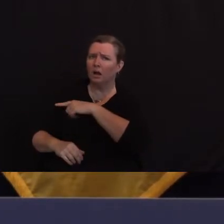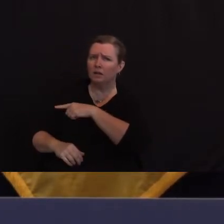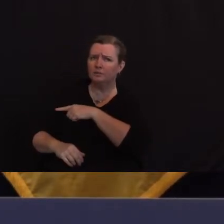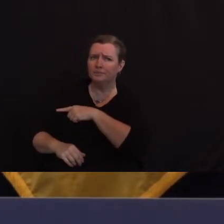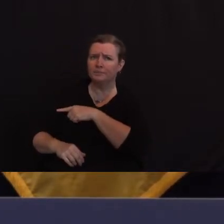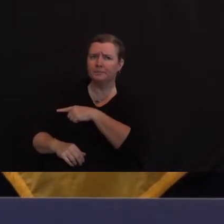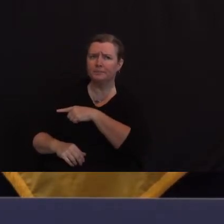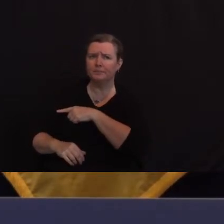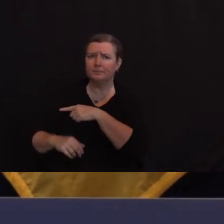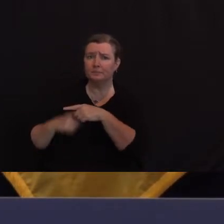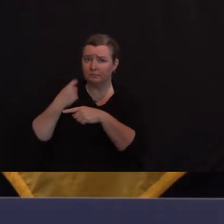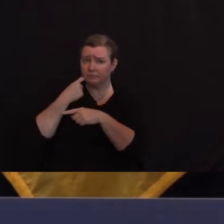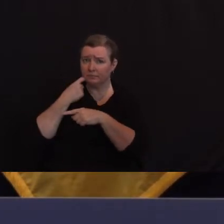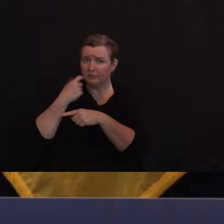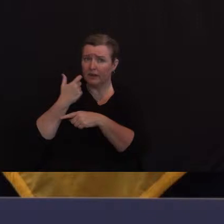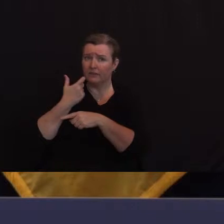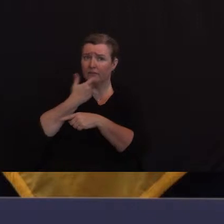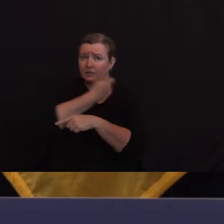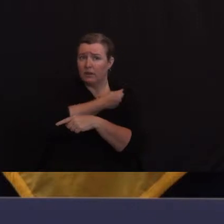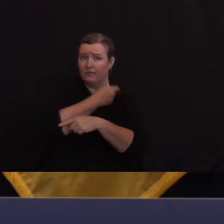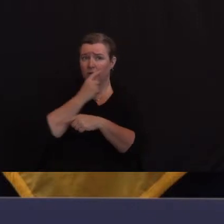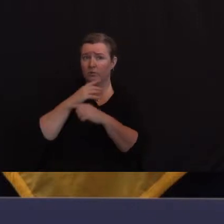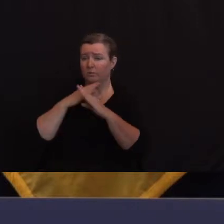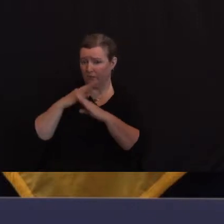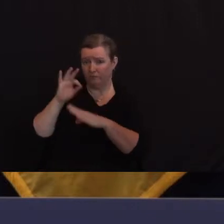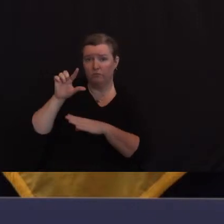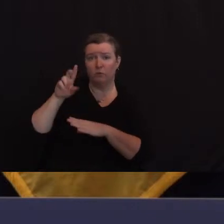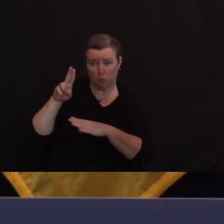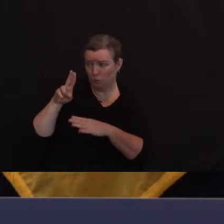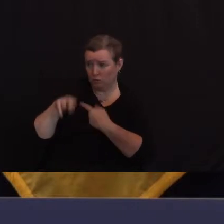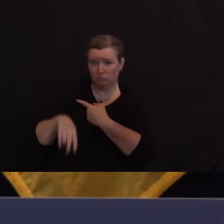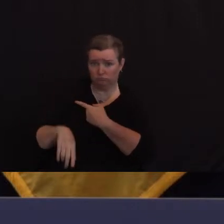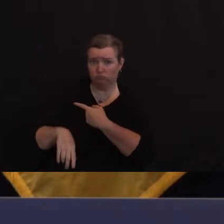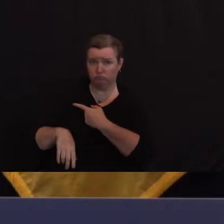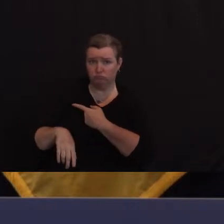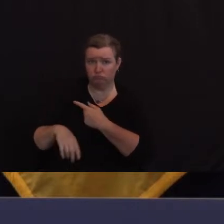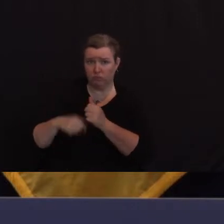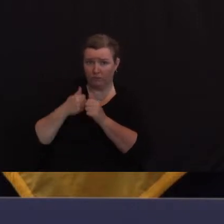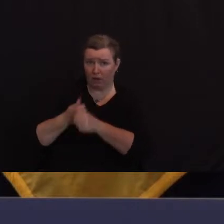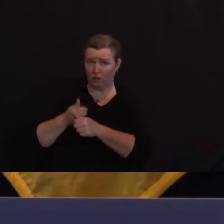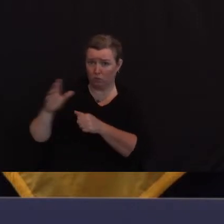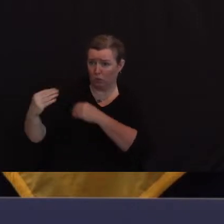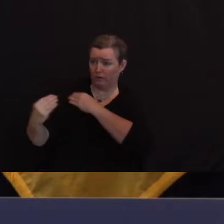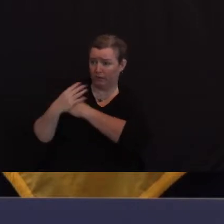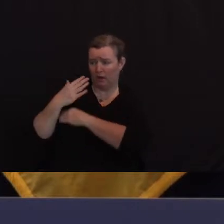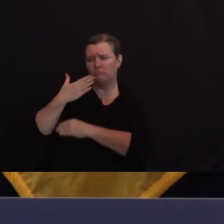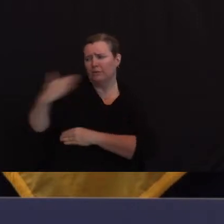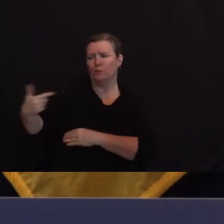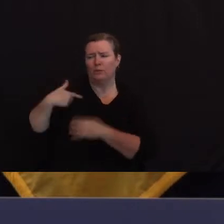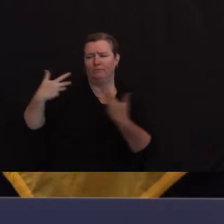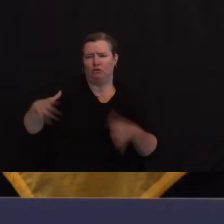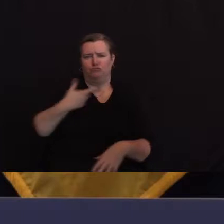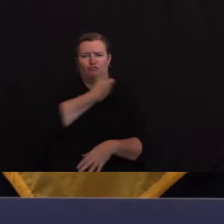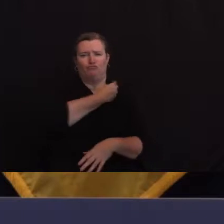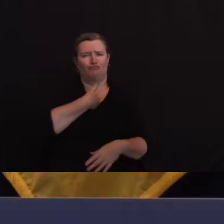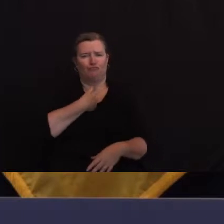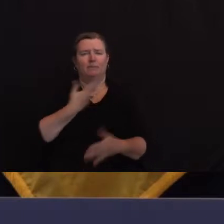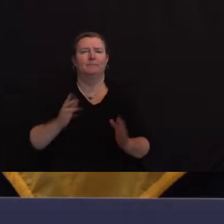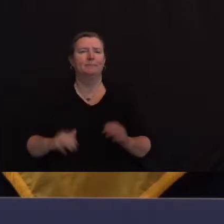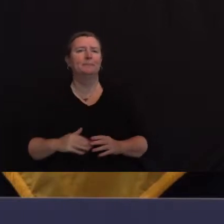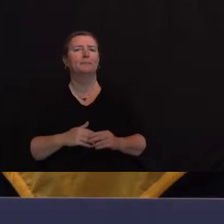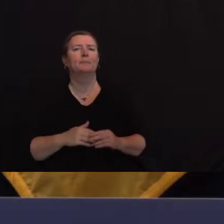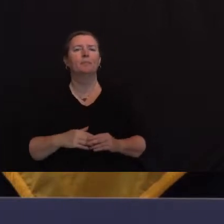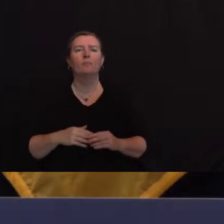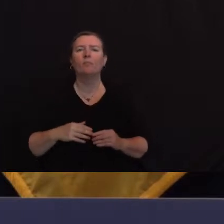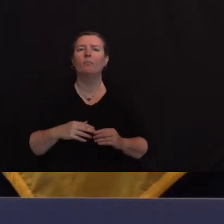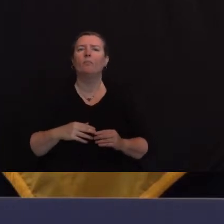so I'm doing what you tell me to do. Secondly, I'm looking at the list of